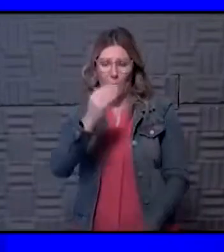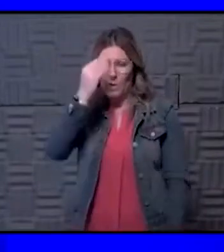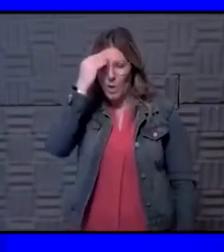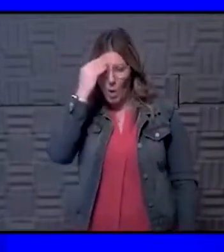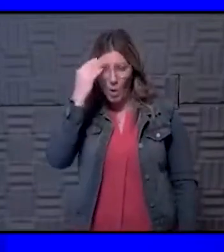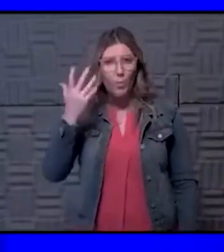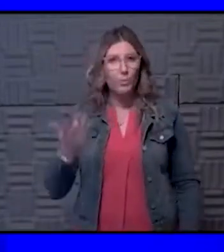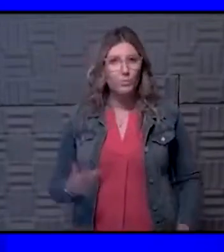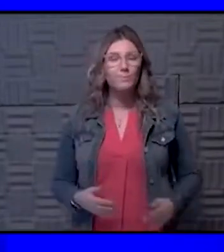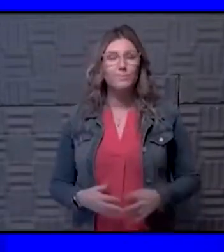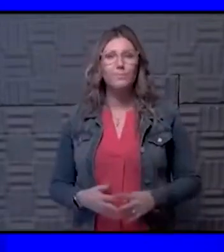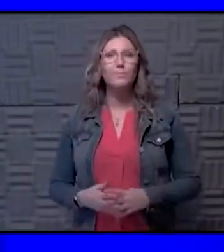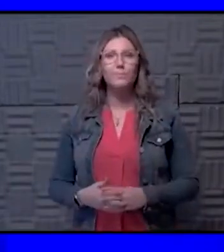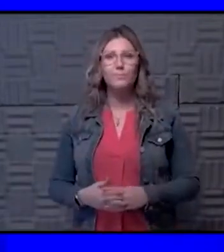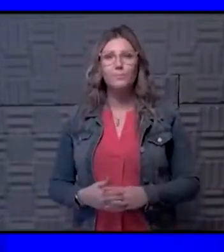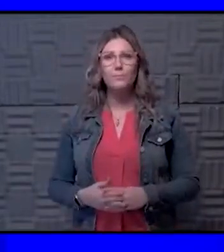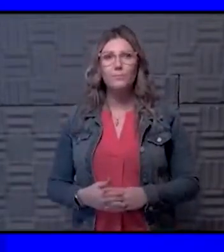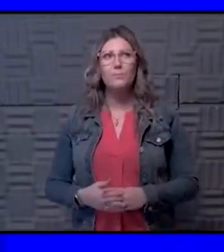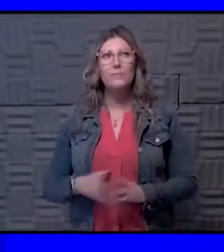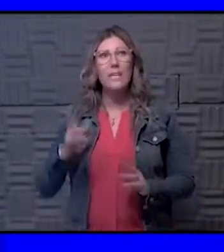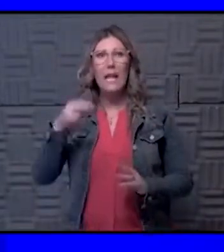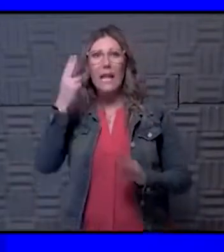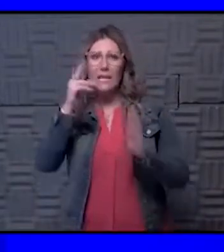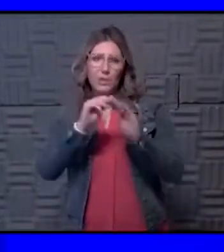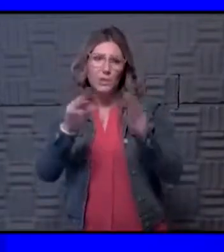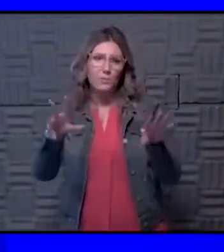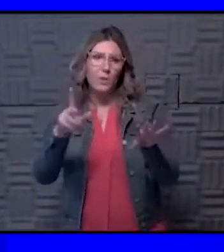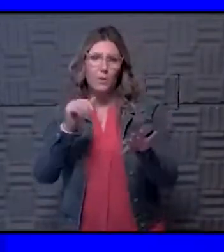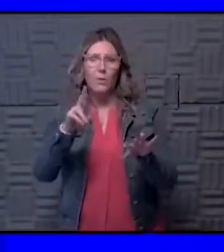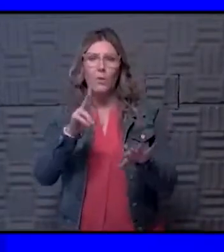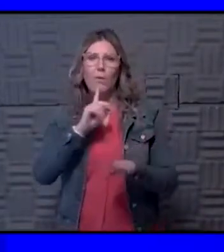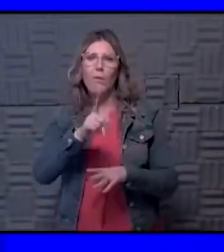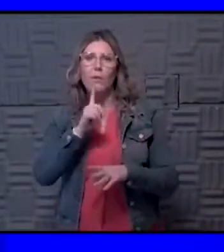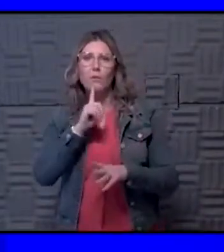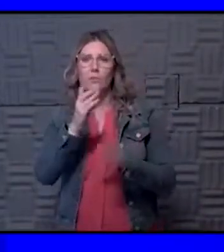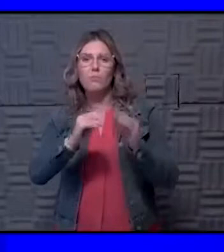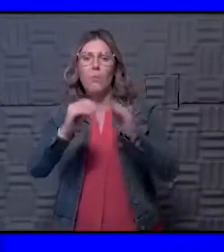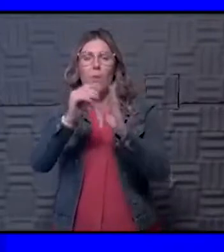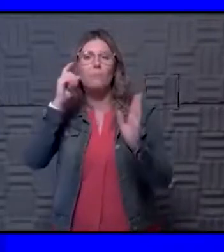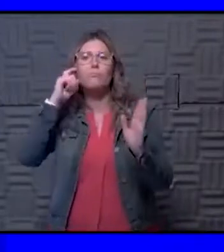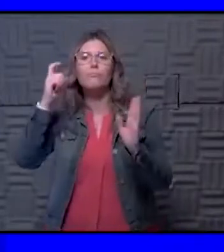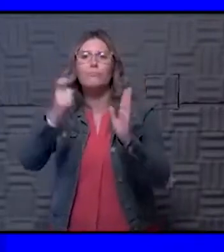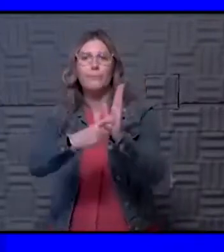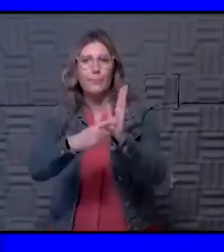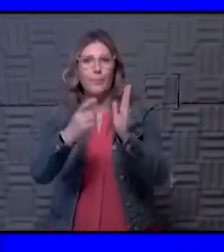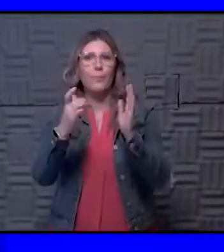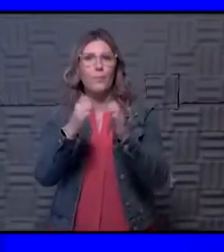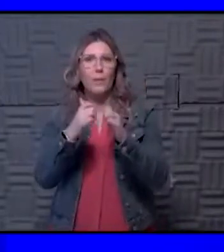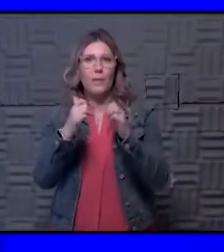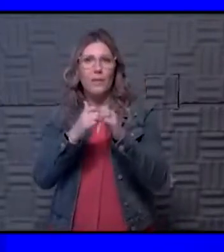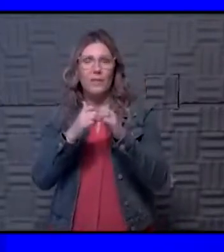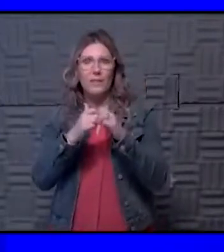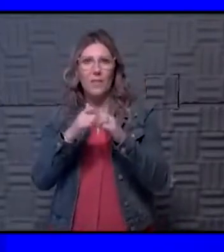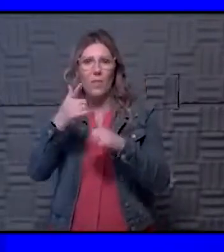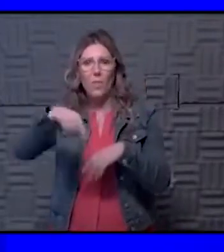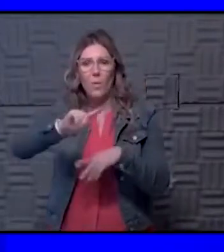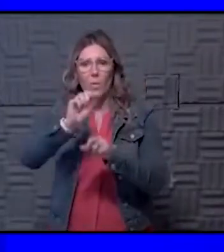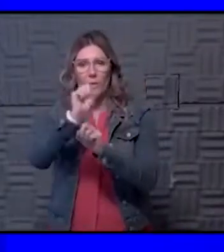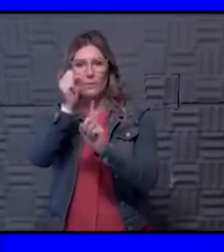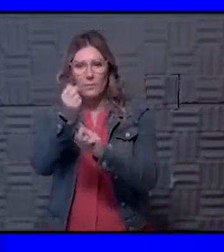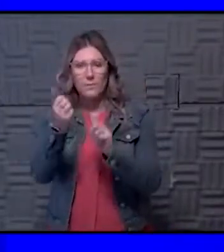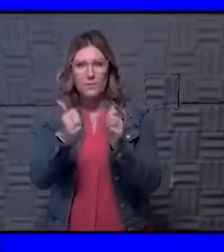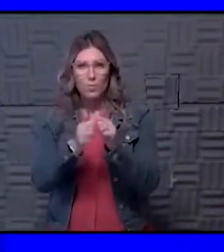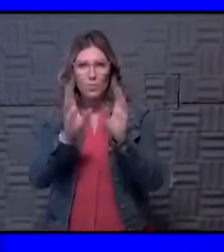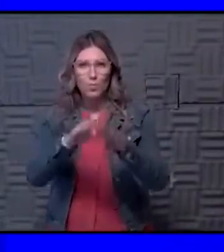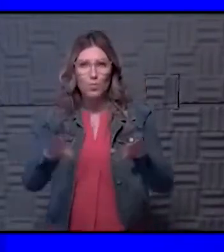is a probably higher spread, or actually more identification of these, number one, cases in children, but